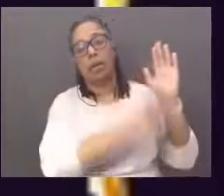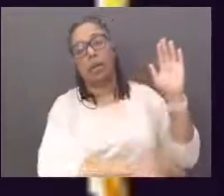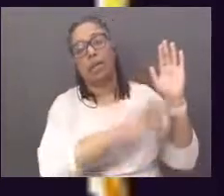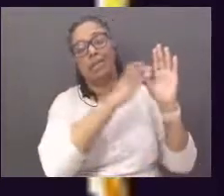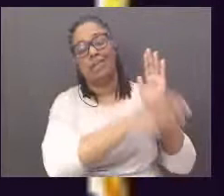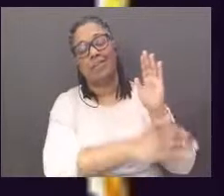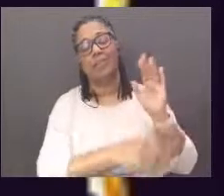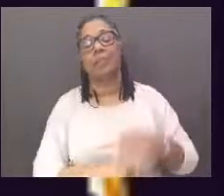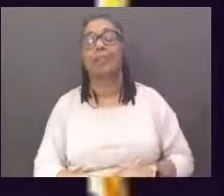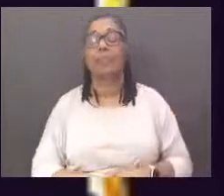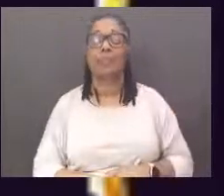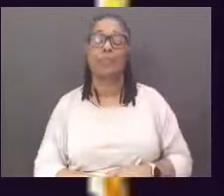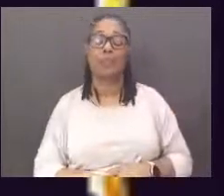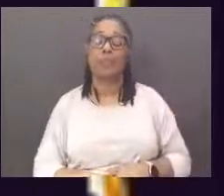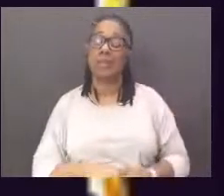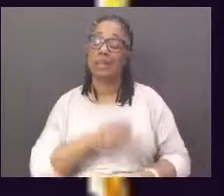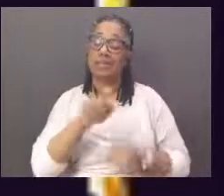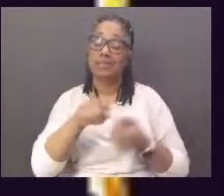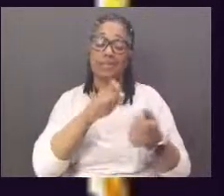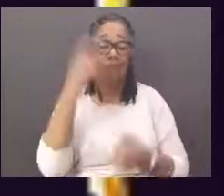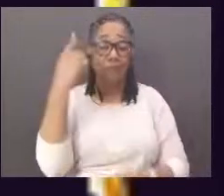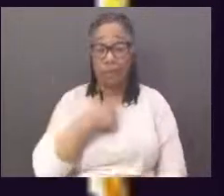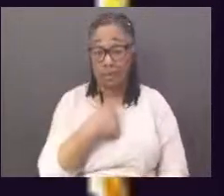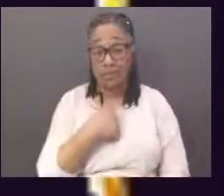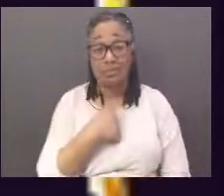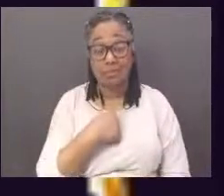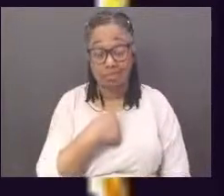did it just for me.